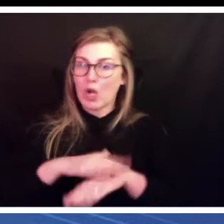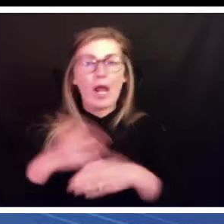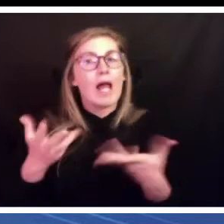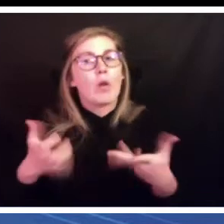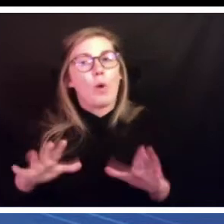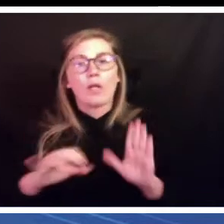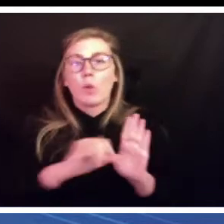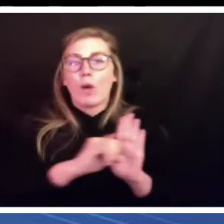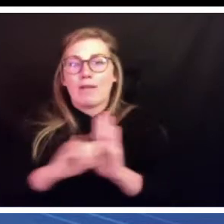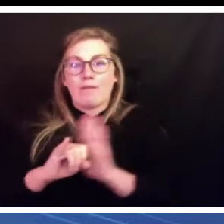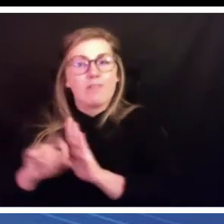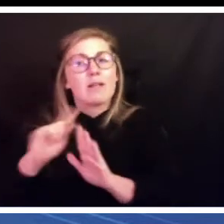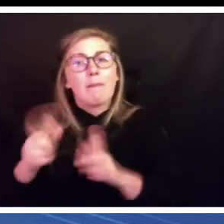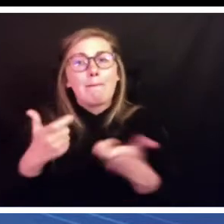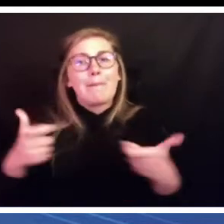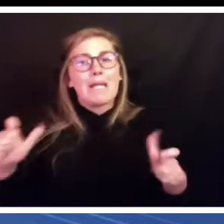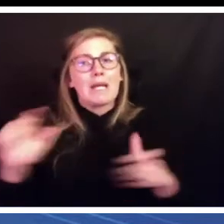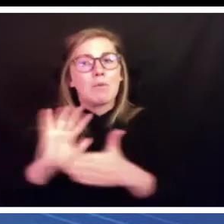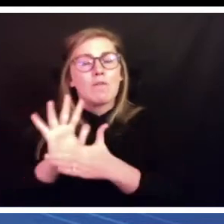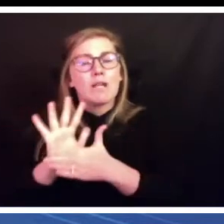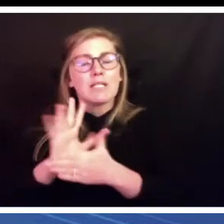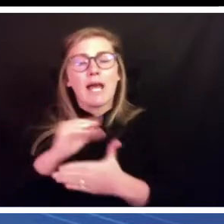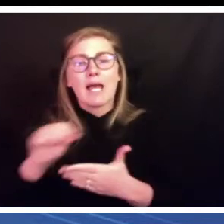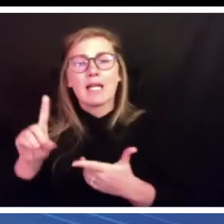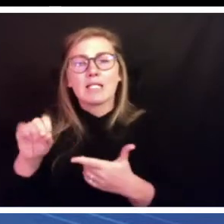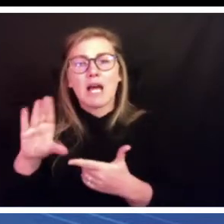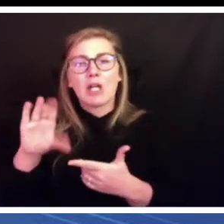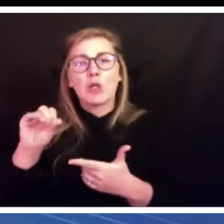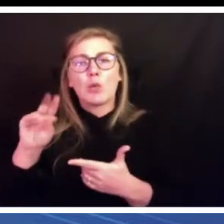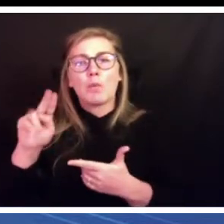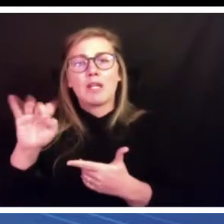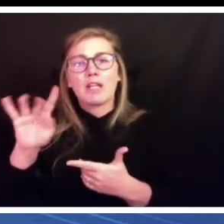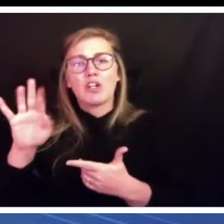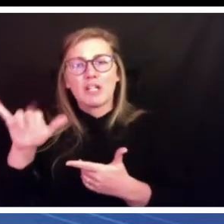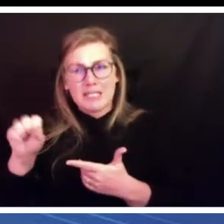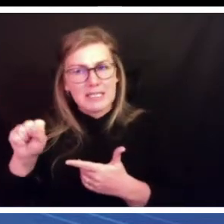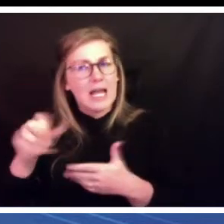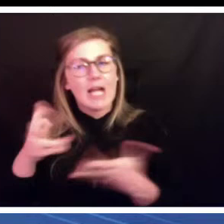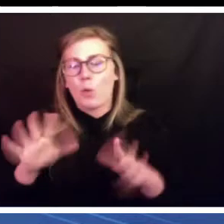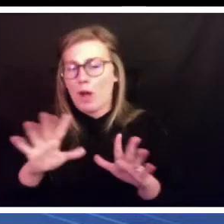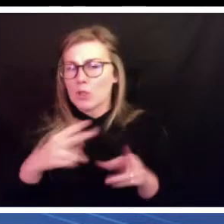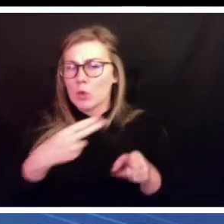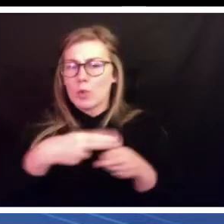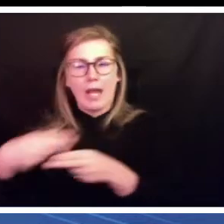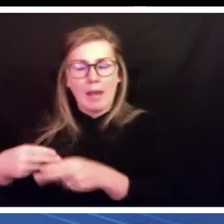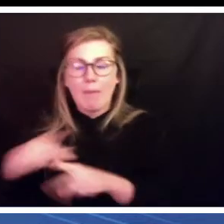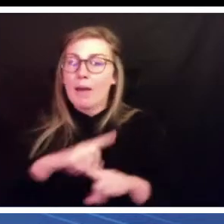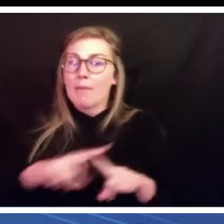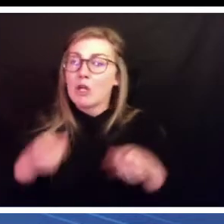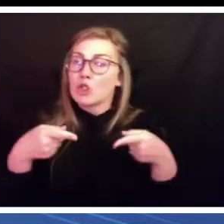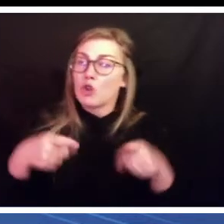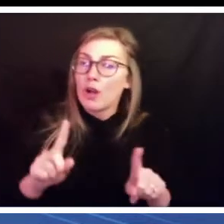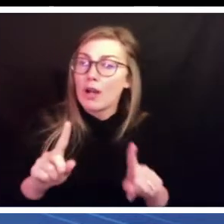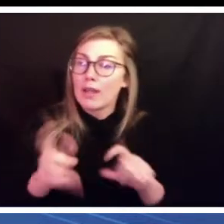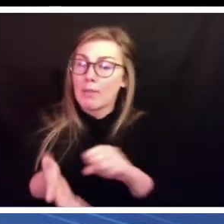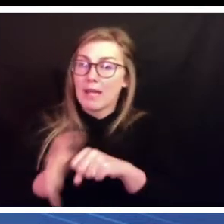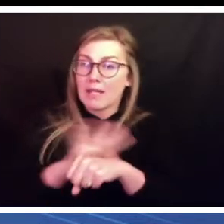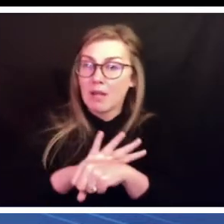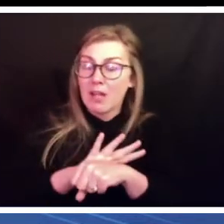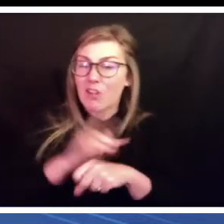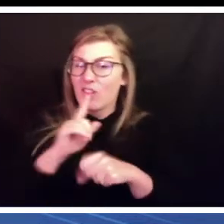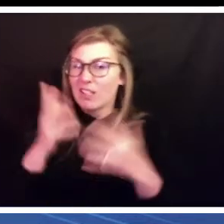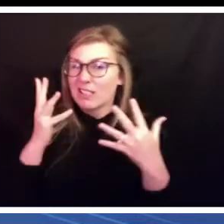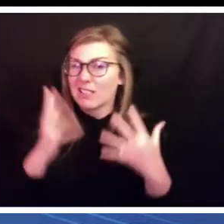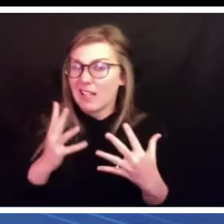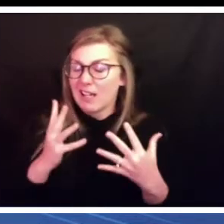feature films I've worked on and documentaries recently. And unfortunately during the pandemic, the very sad part about it is their distribution on